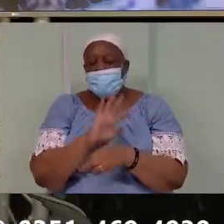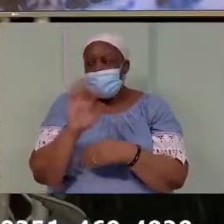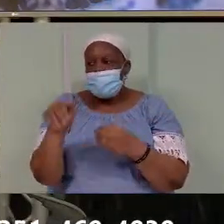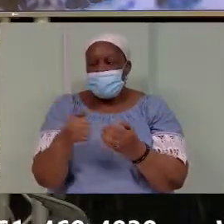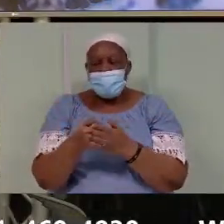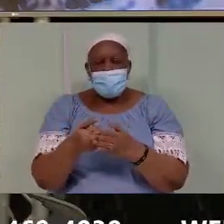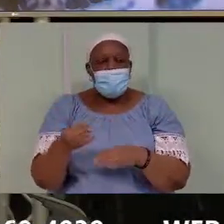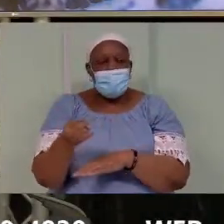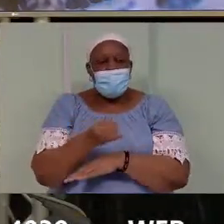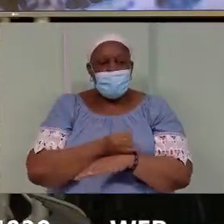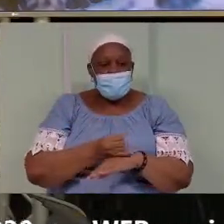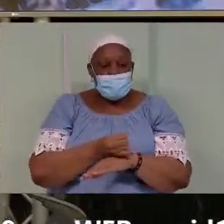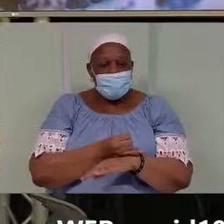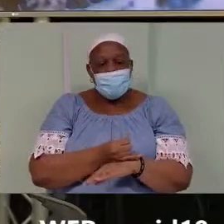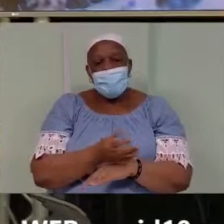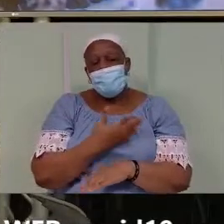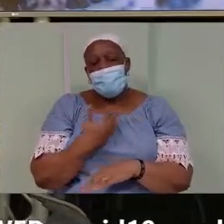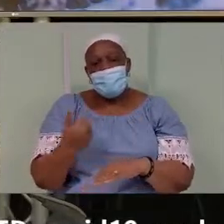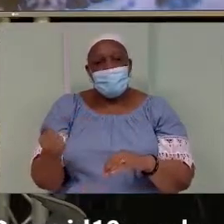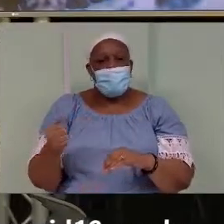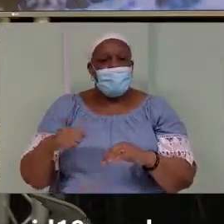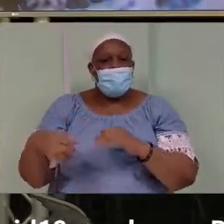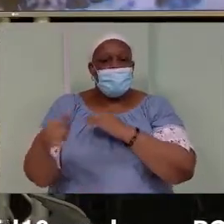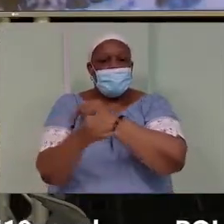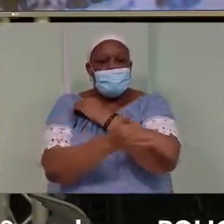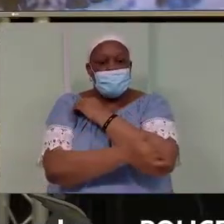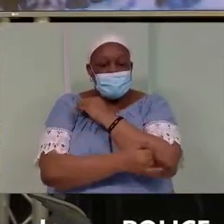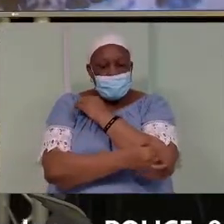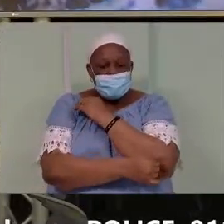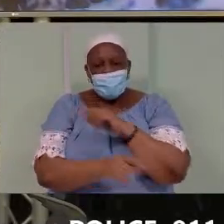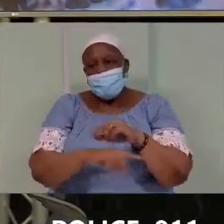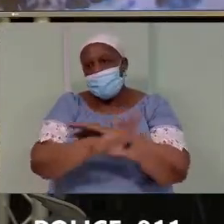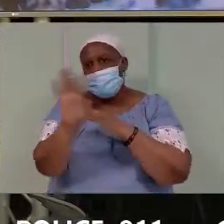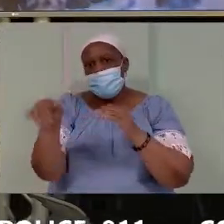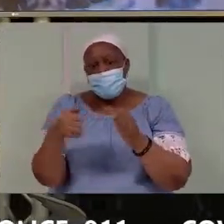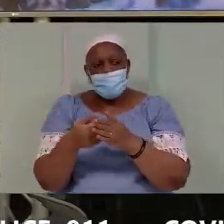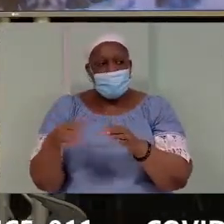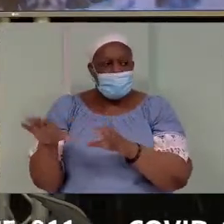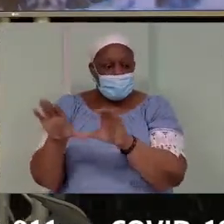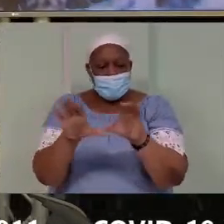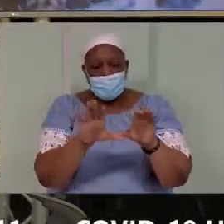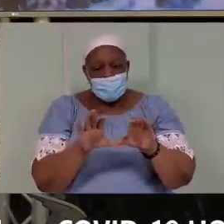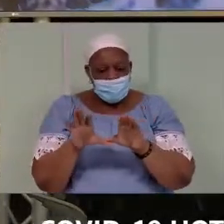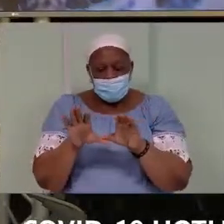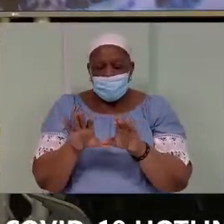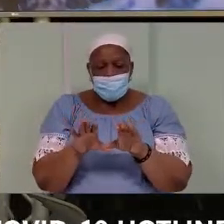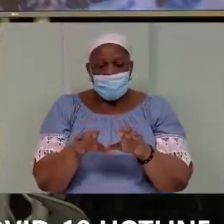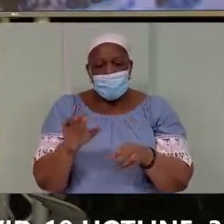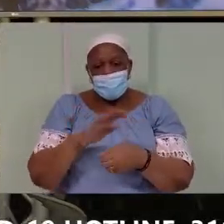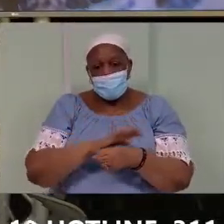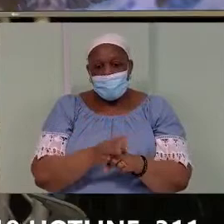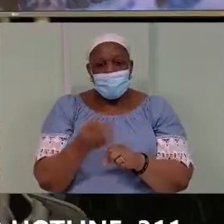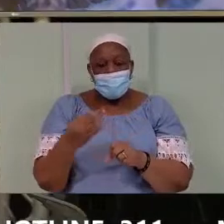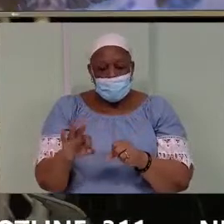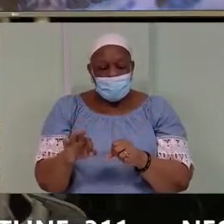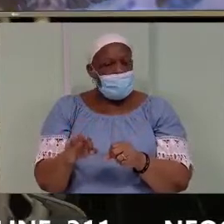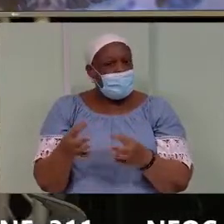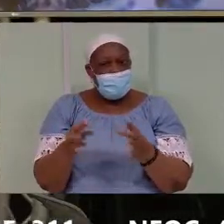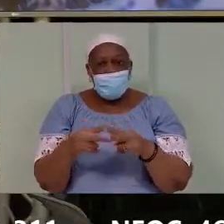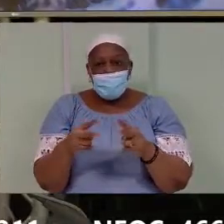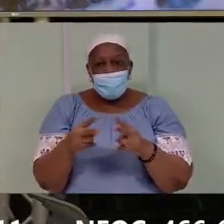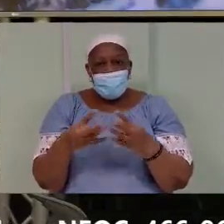region, and internationally with the COVID-19 pandemic, it is extremely important so that you can